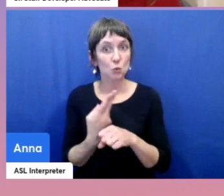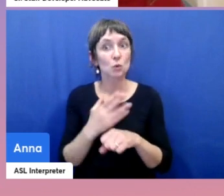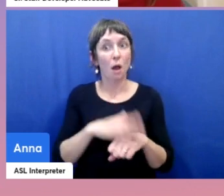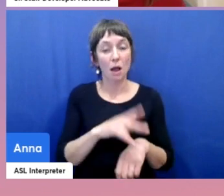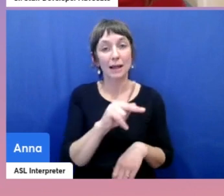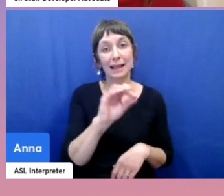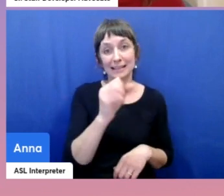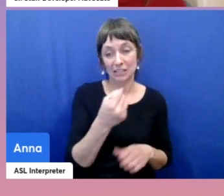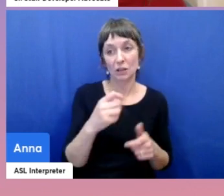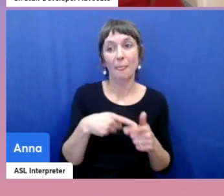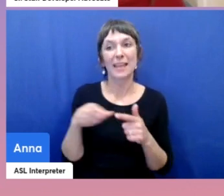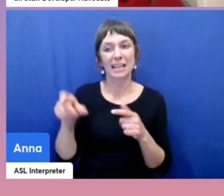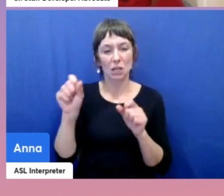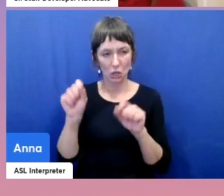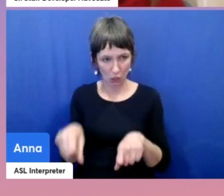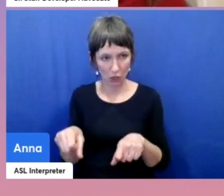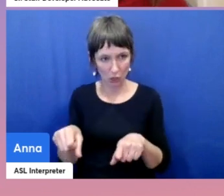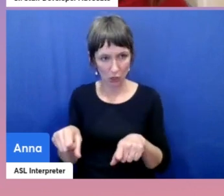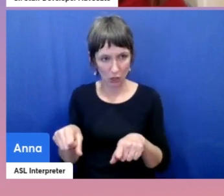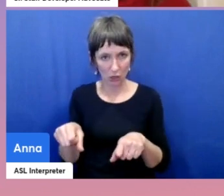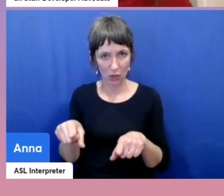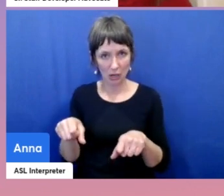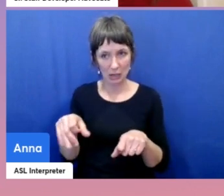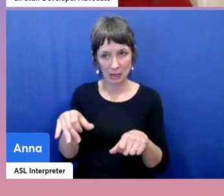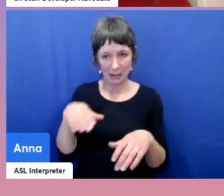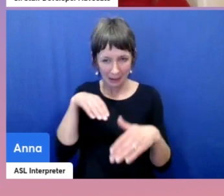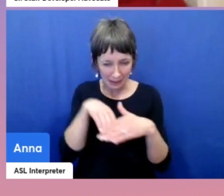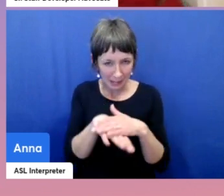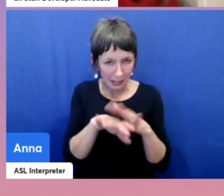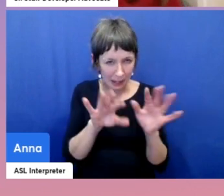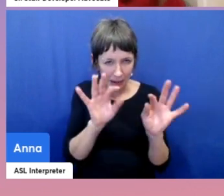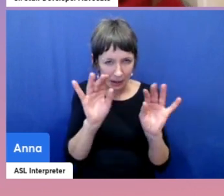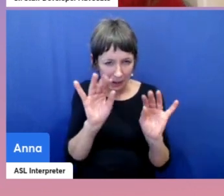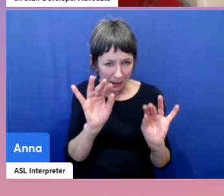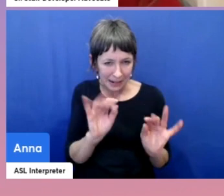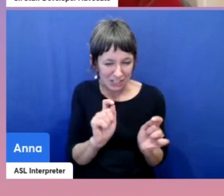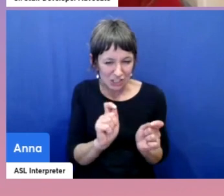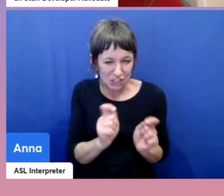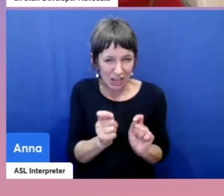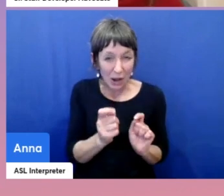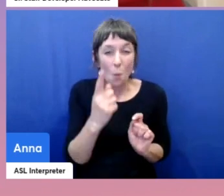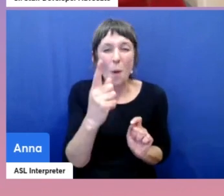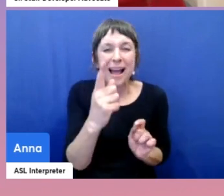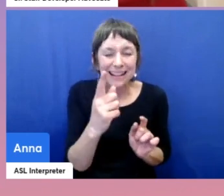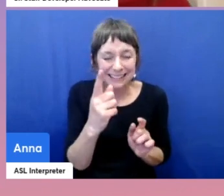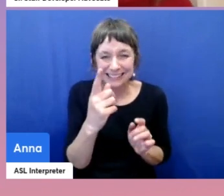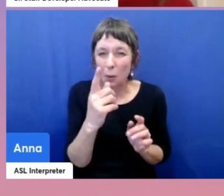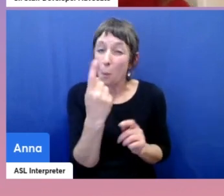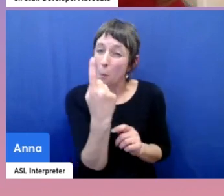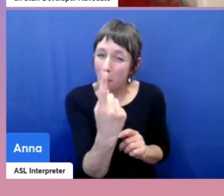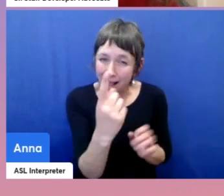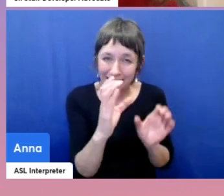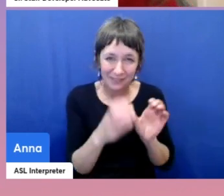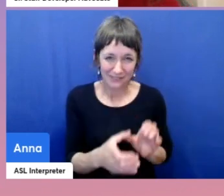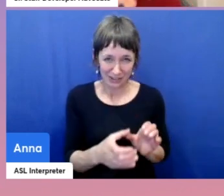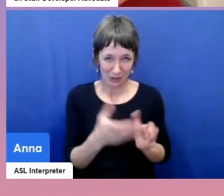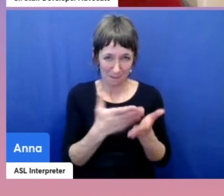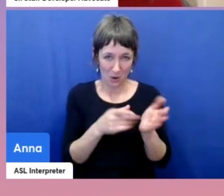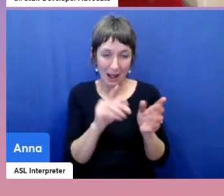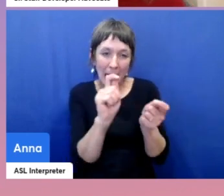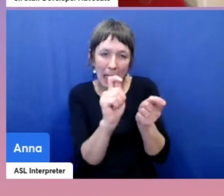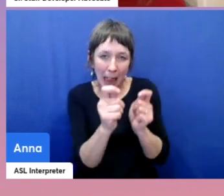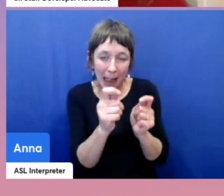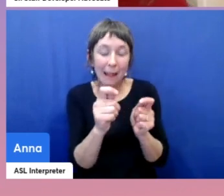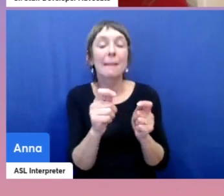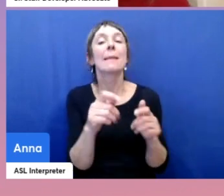could then make one single change to a single config element and basically feed that file